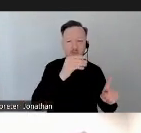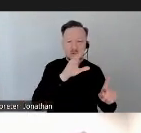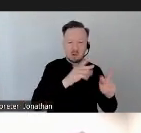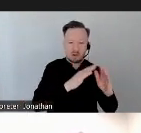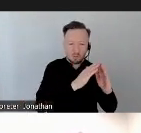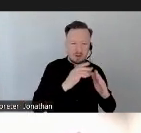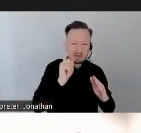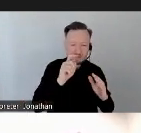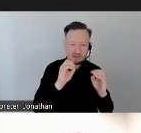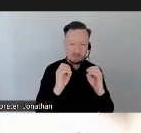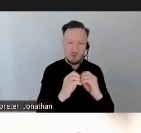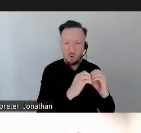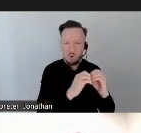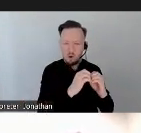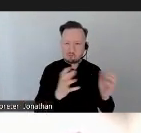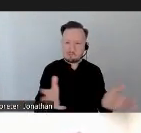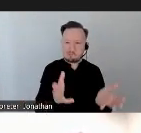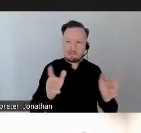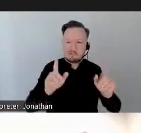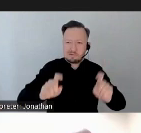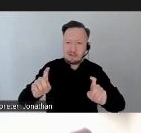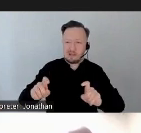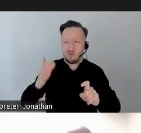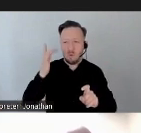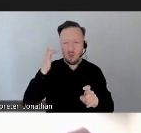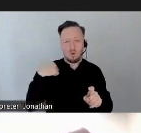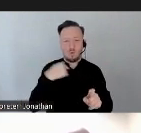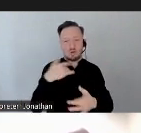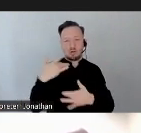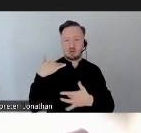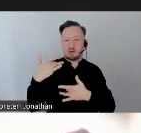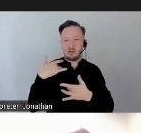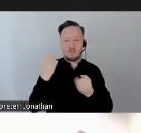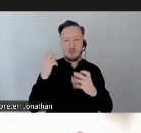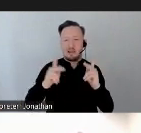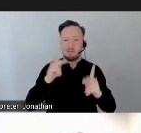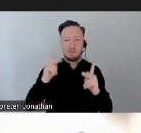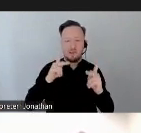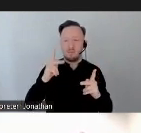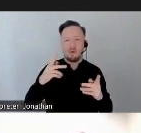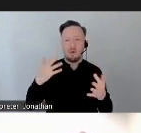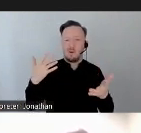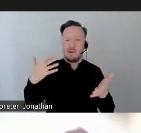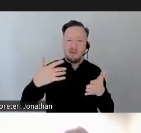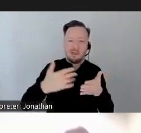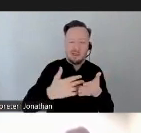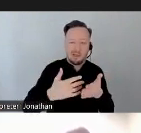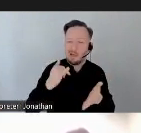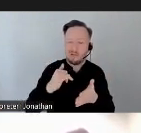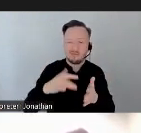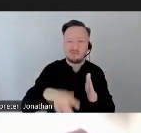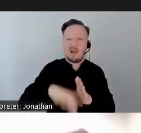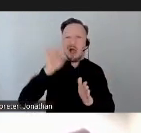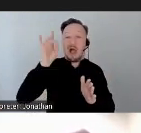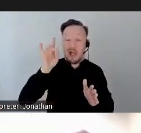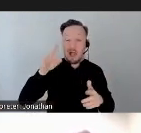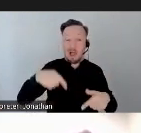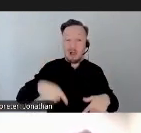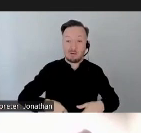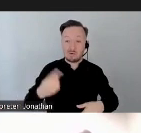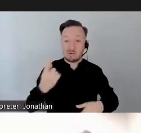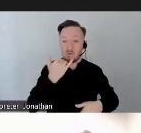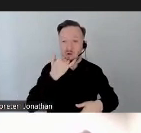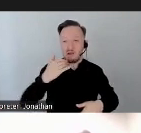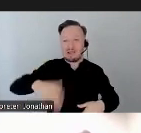about the late diagnosis that many individuals in these communities have. And as Dr.